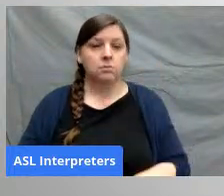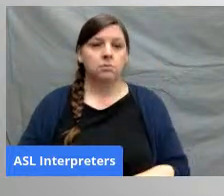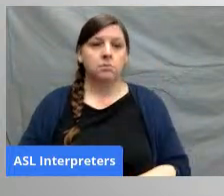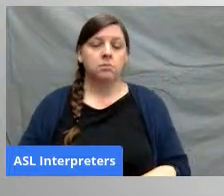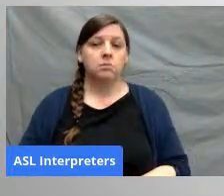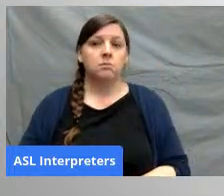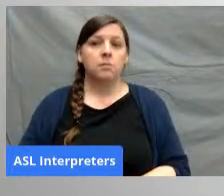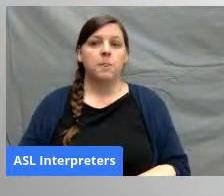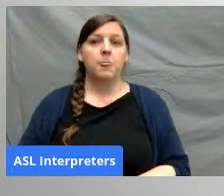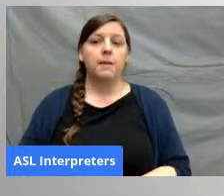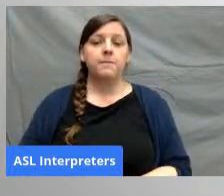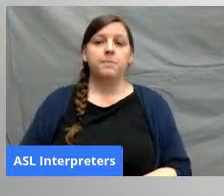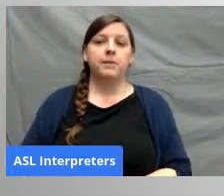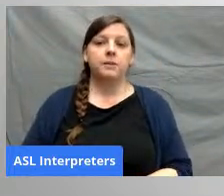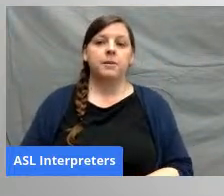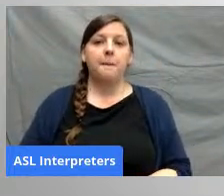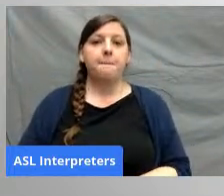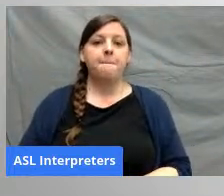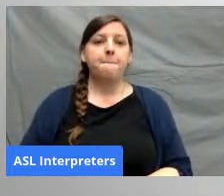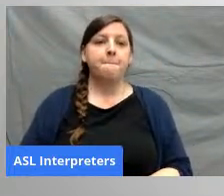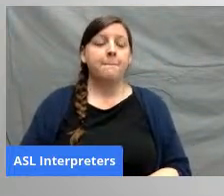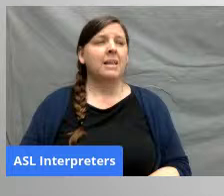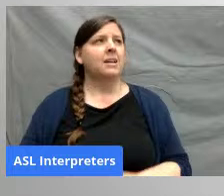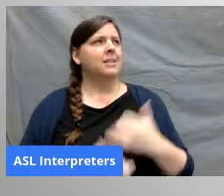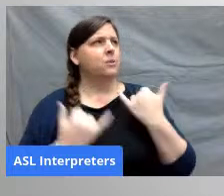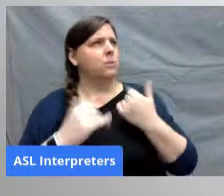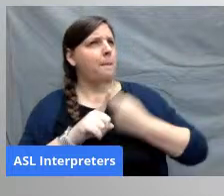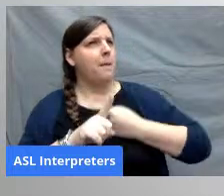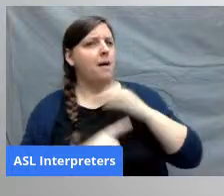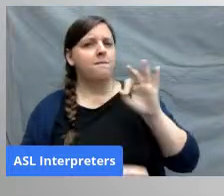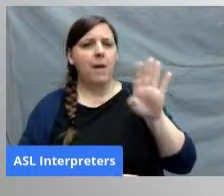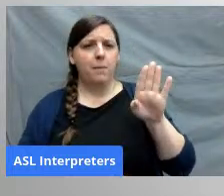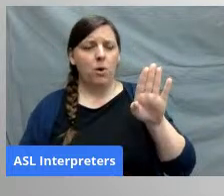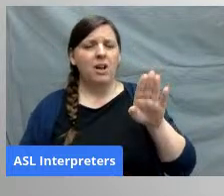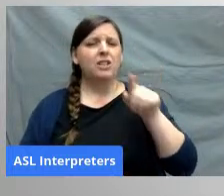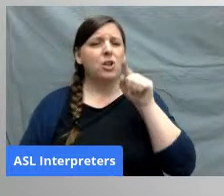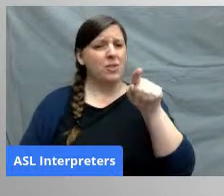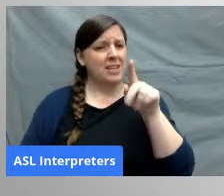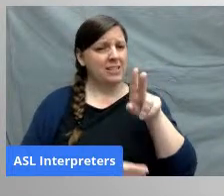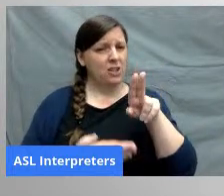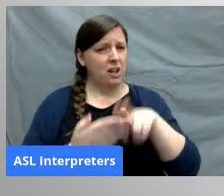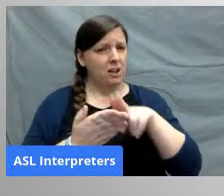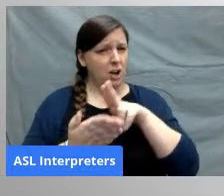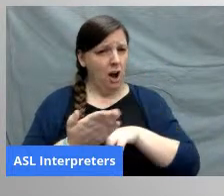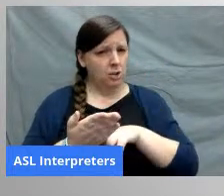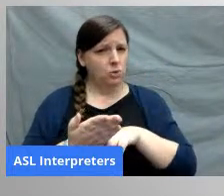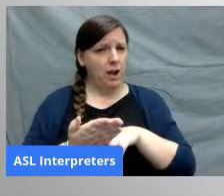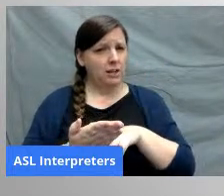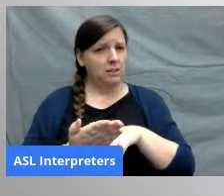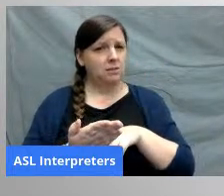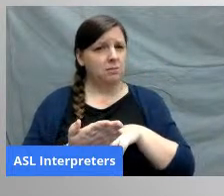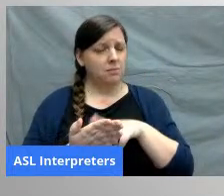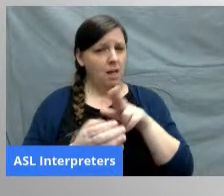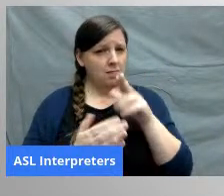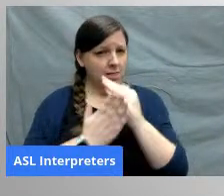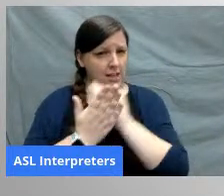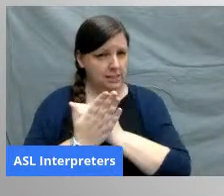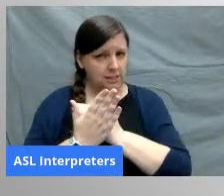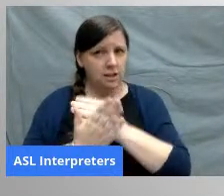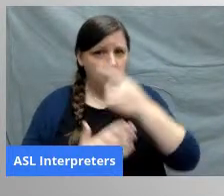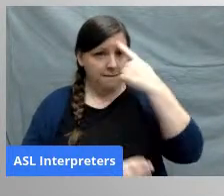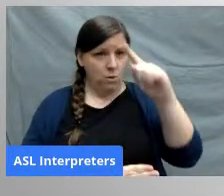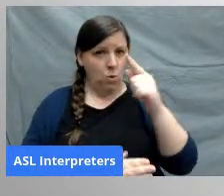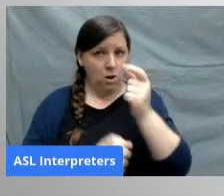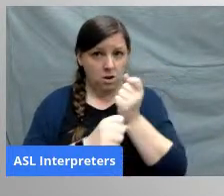So this is February, right? So these are the contracts for next year. Is that what this list